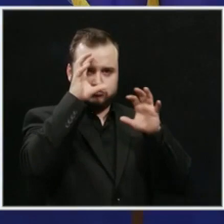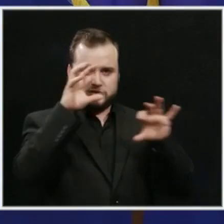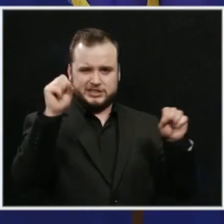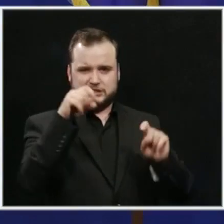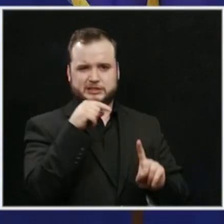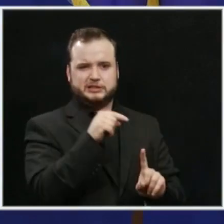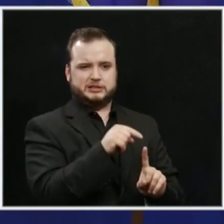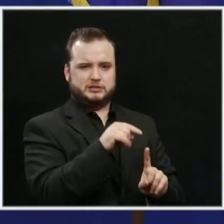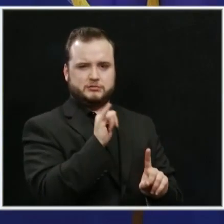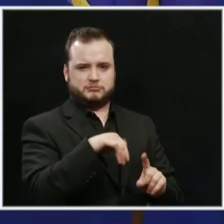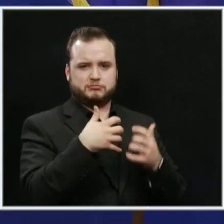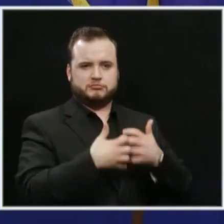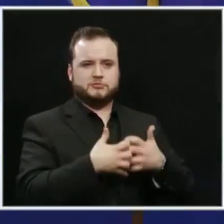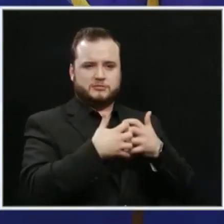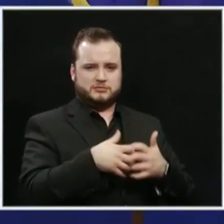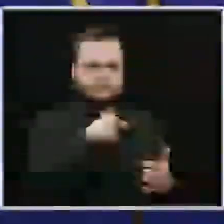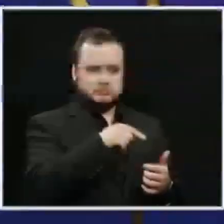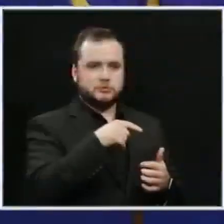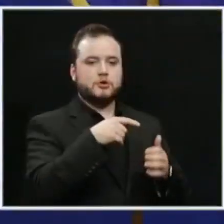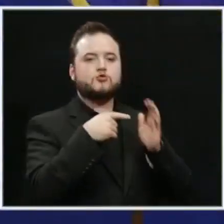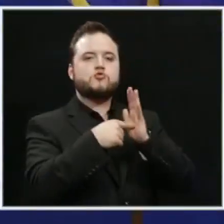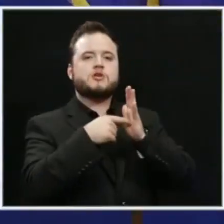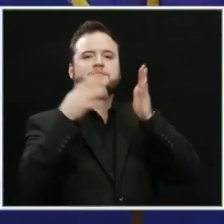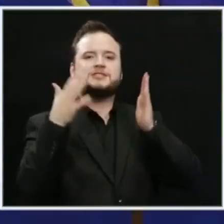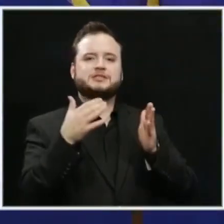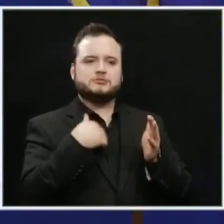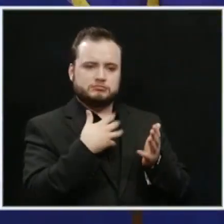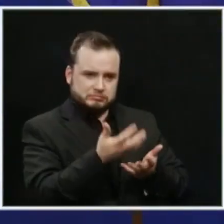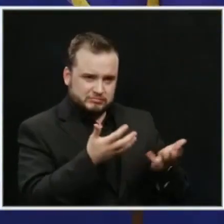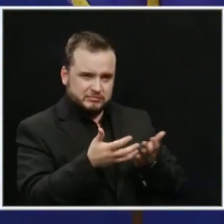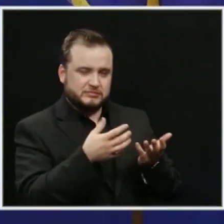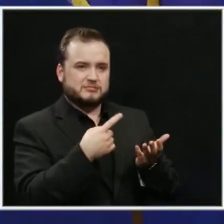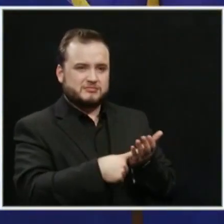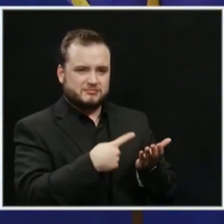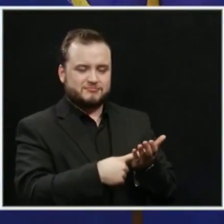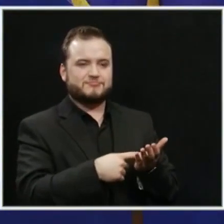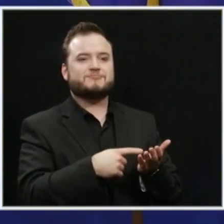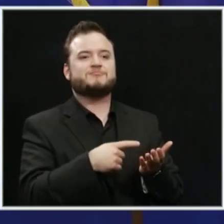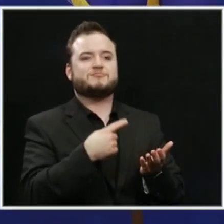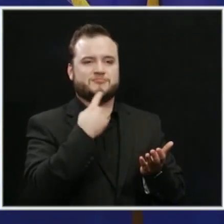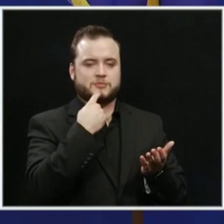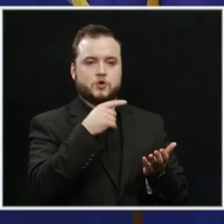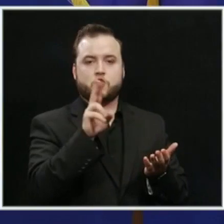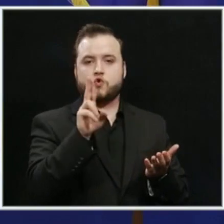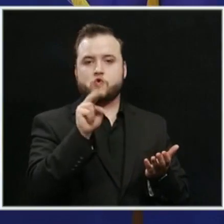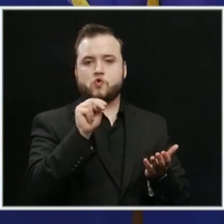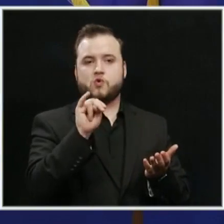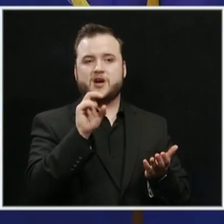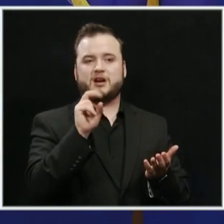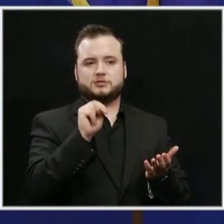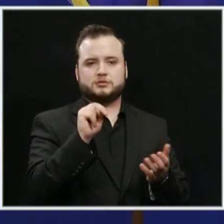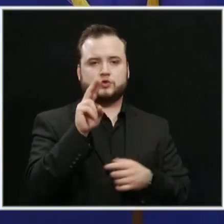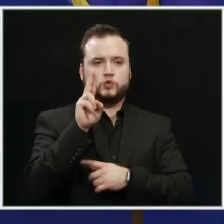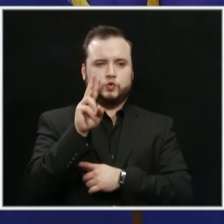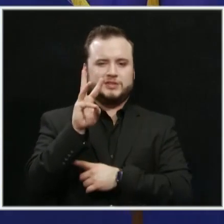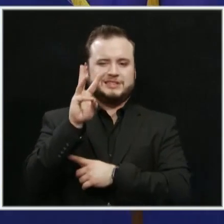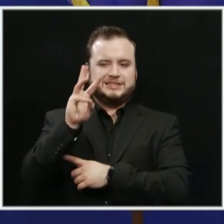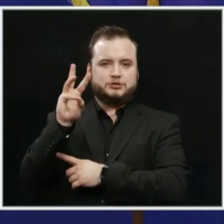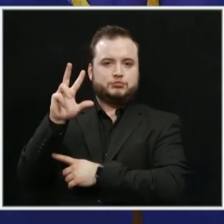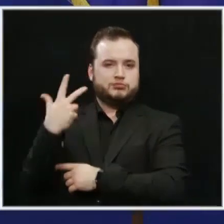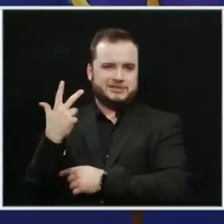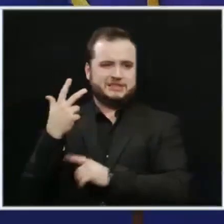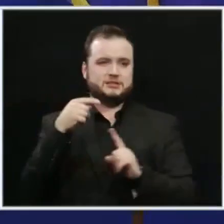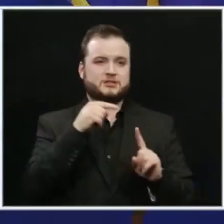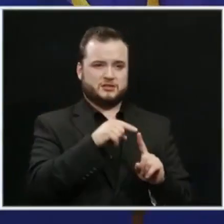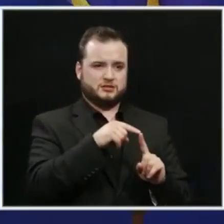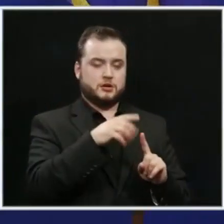workers in the plant down in Worthington, represented by UFCW 663, and the mayor of Worthington all this morning. We have positive cases showing